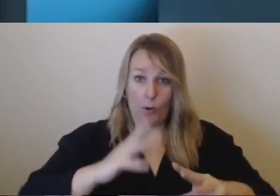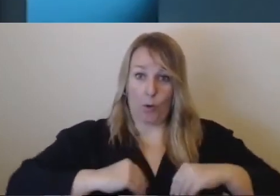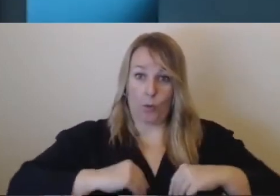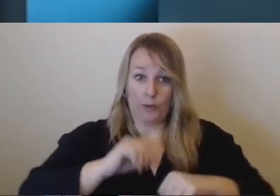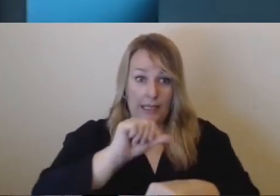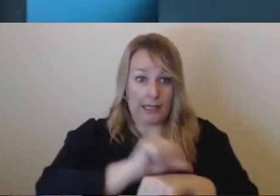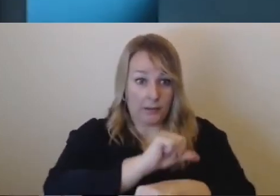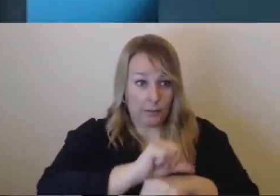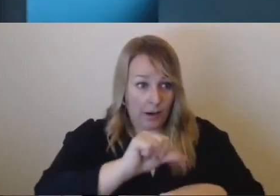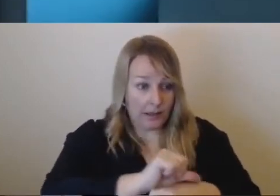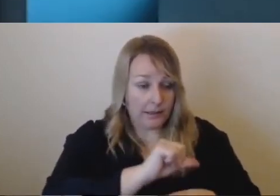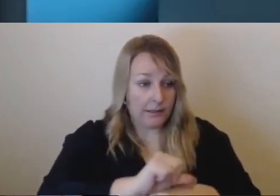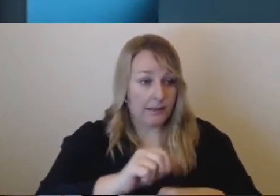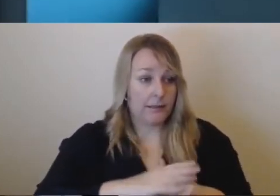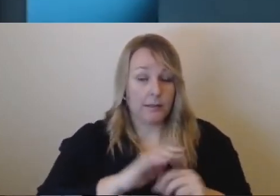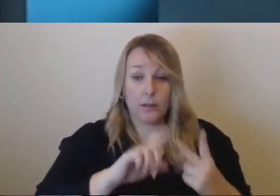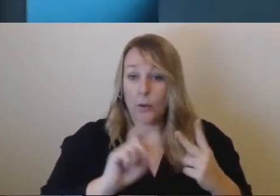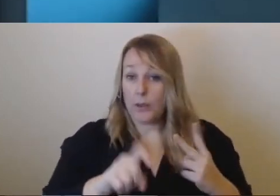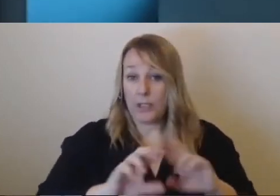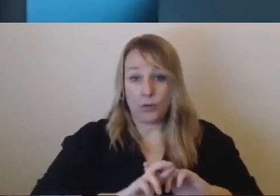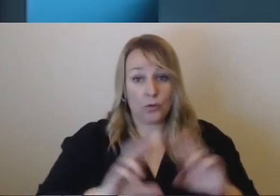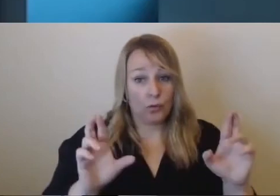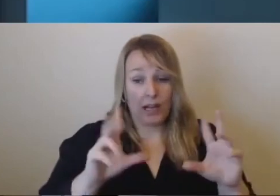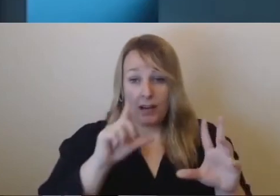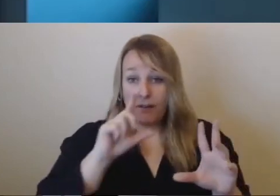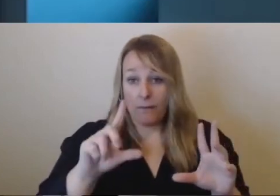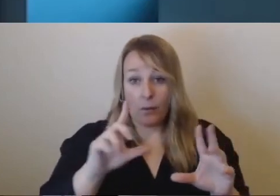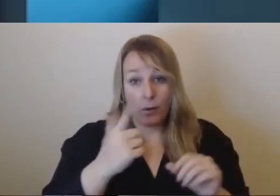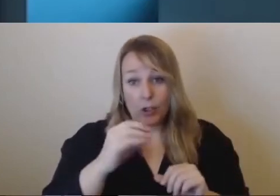be preparing for geopolitical competition in the